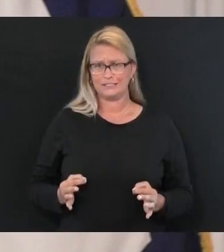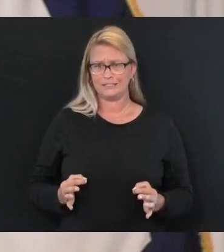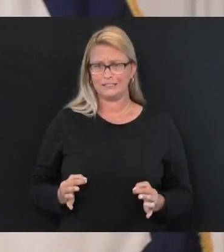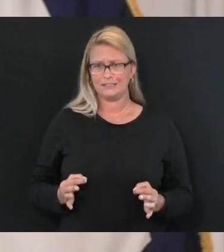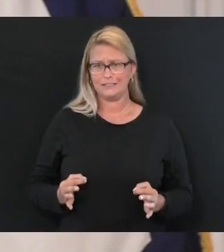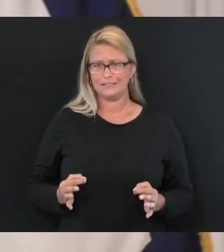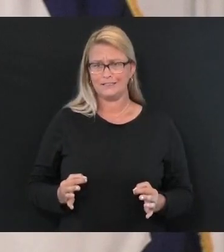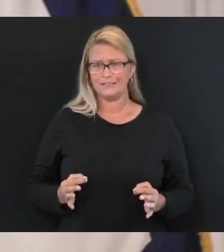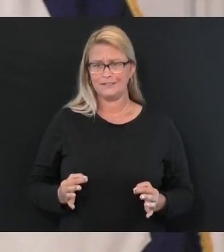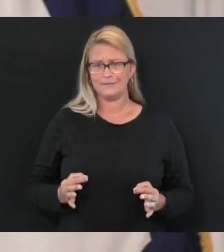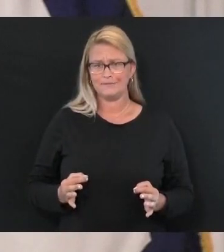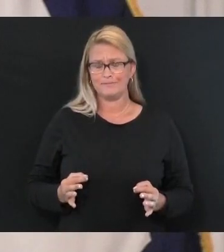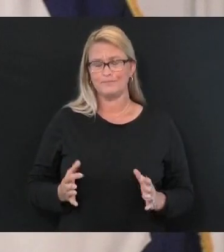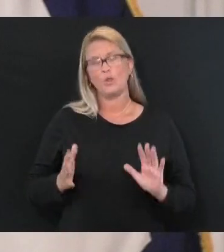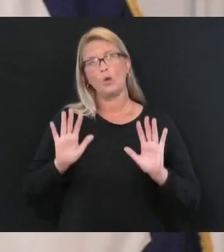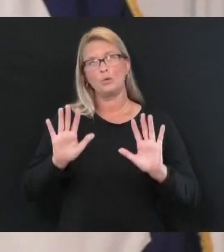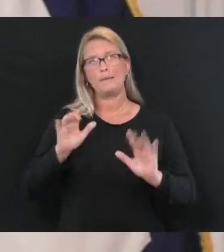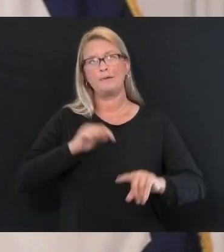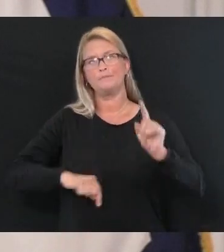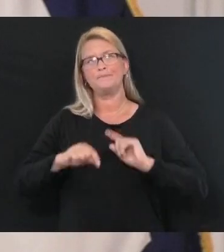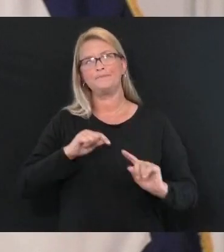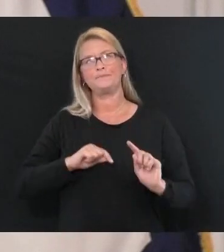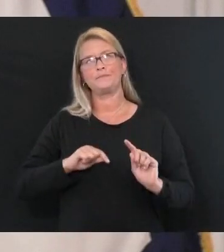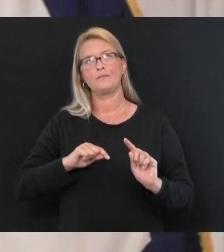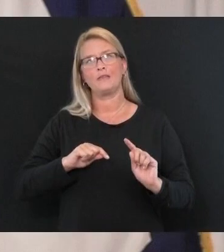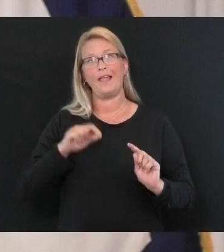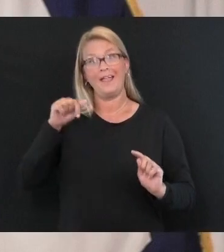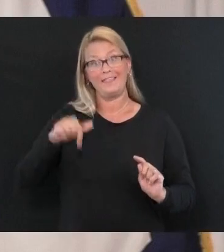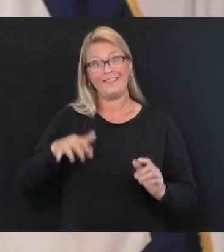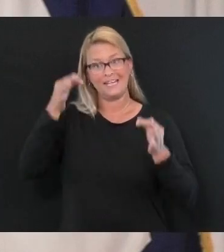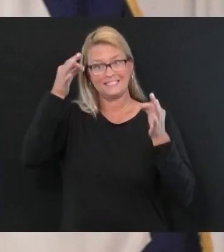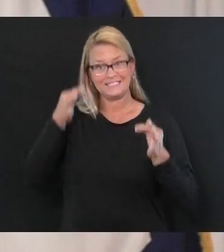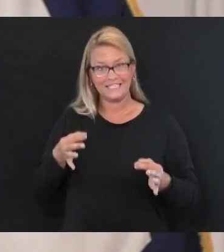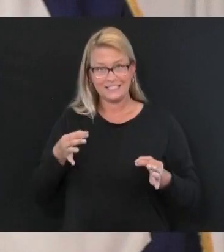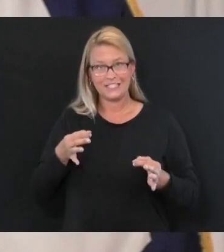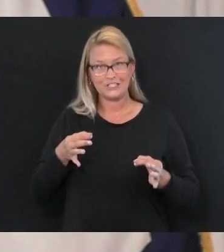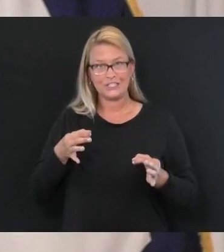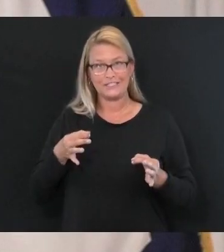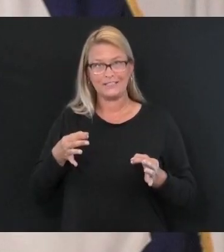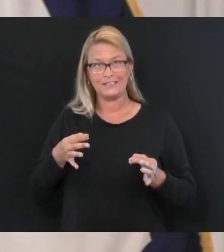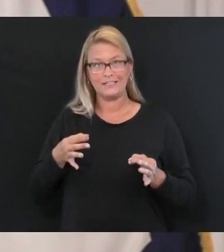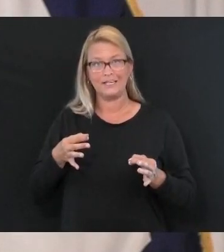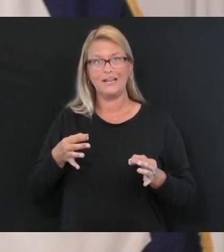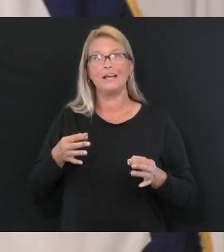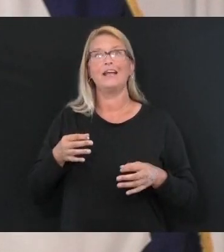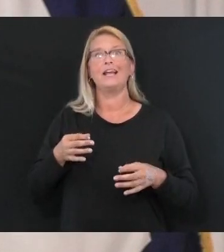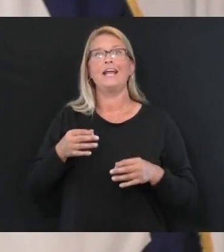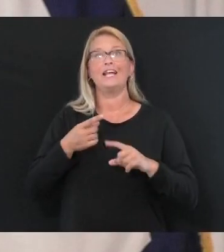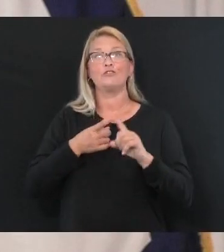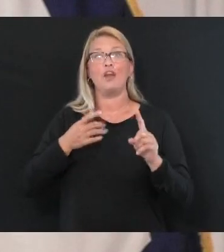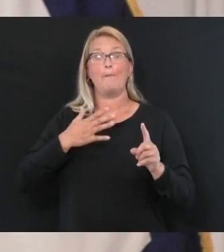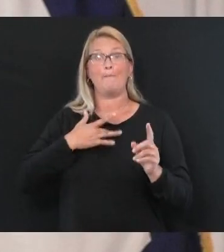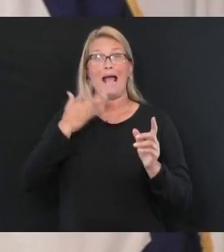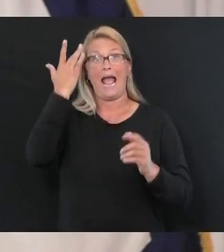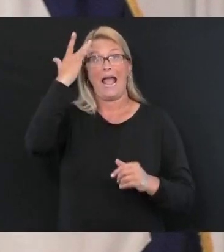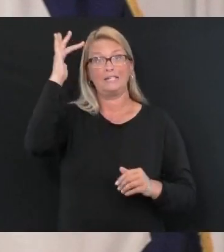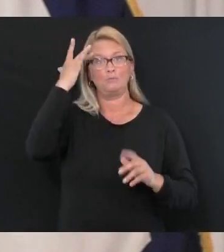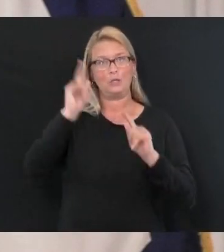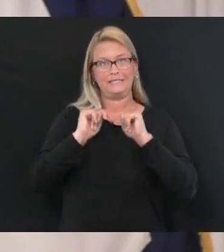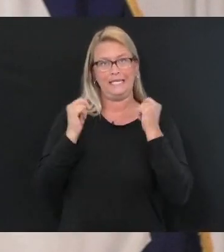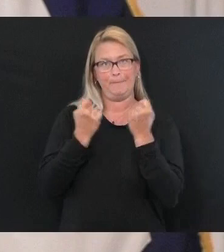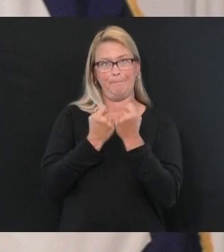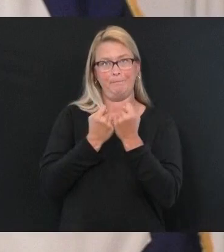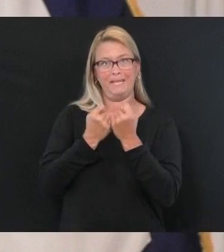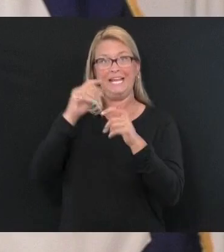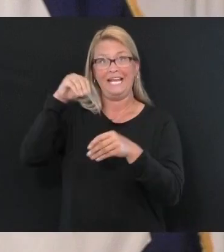I mean, this decision is a decision that comes from the experts that are leading us in the field of education and